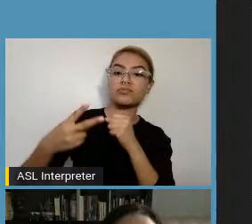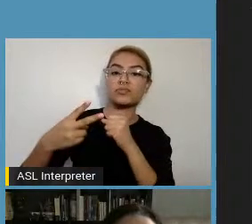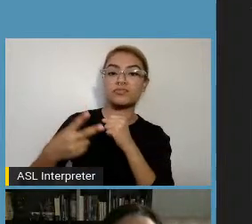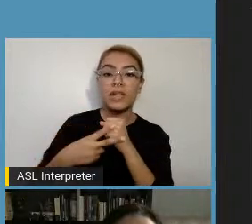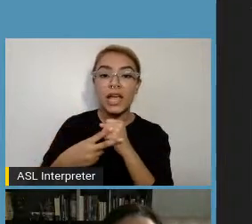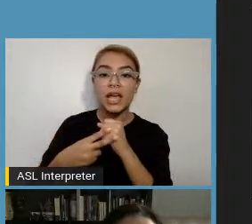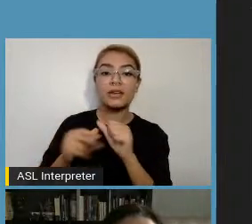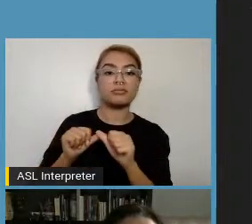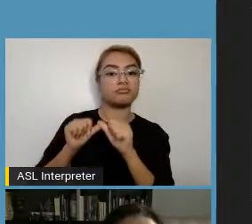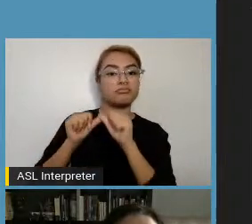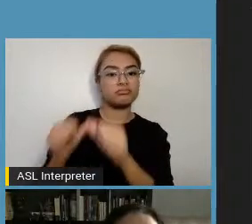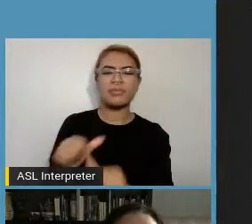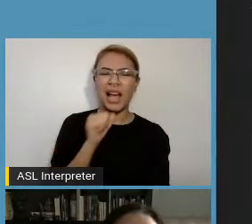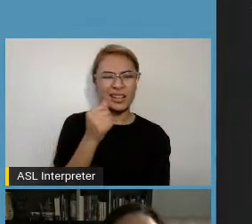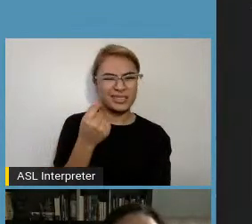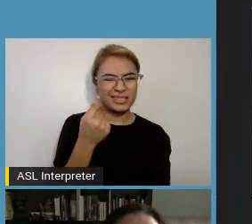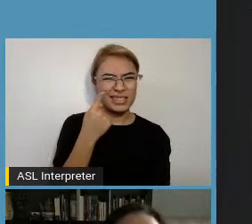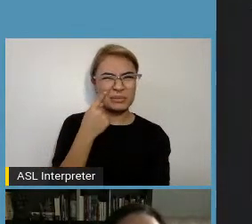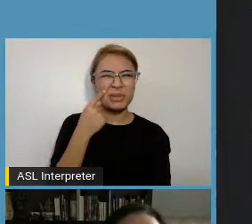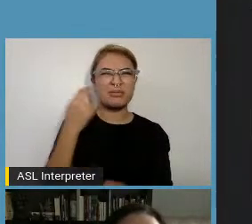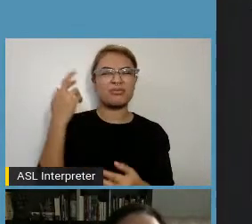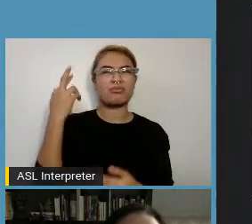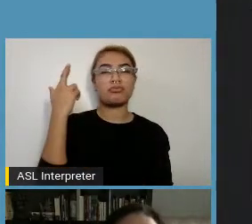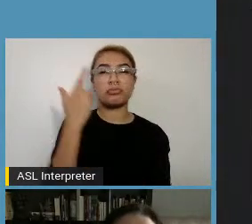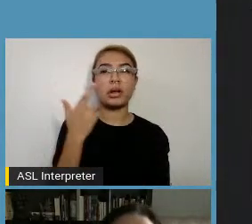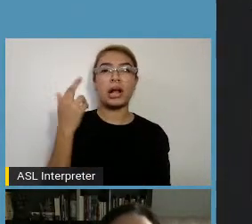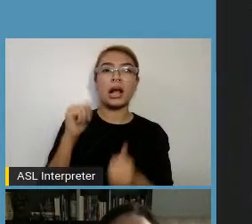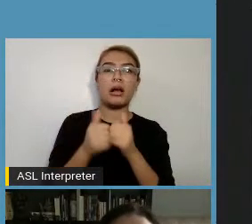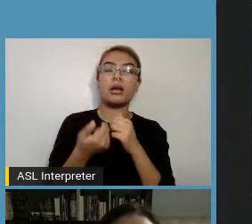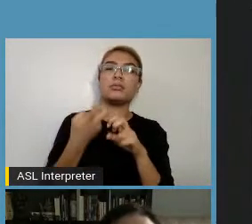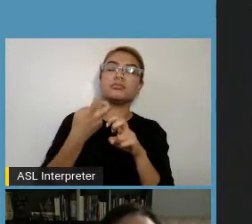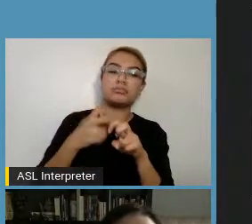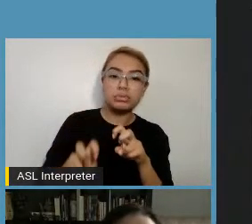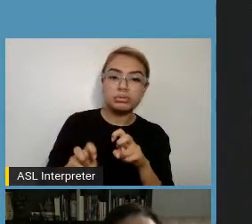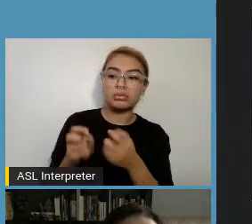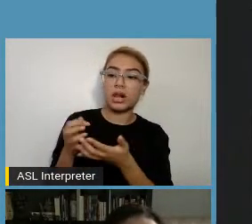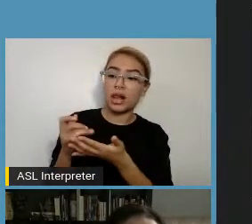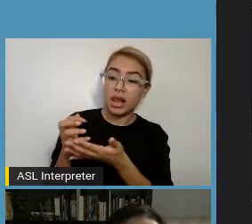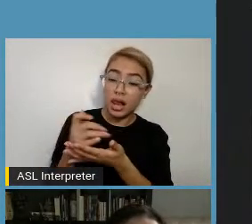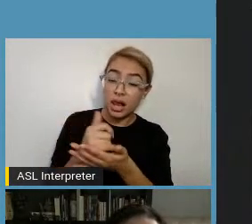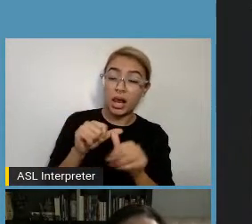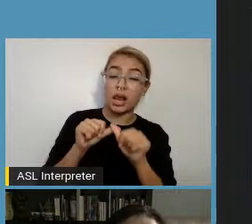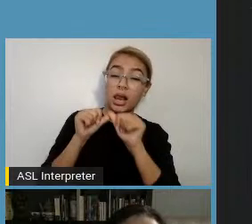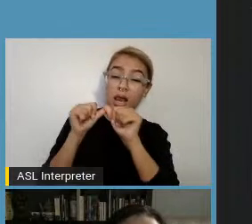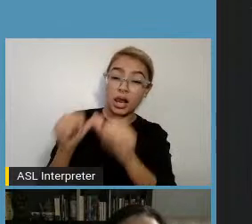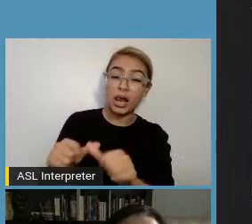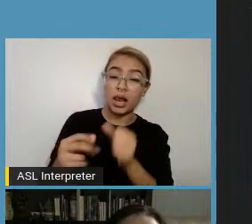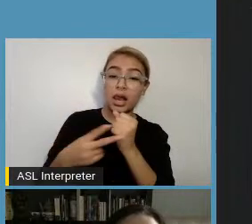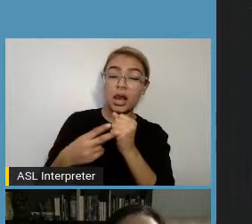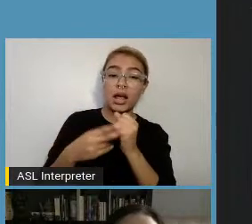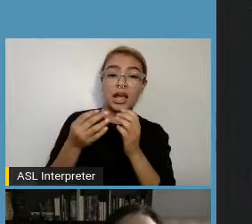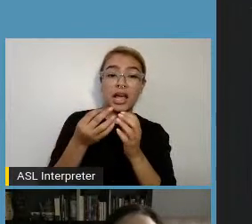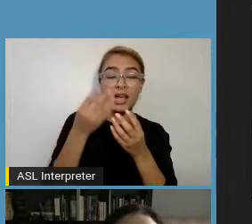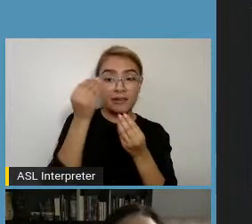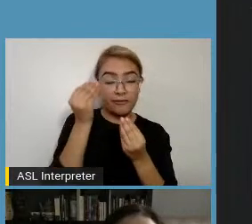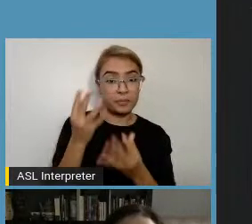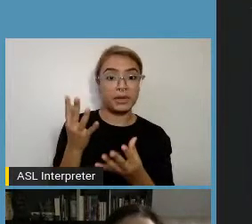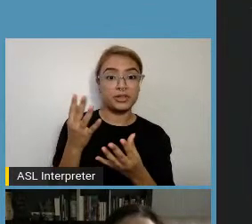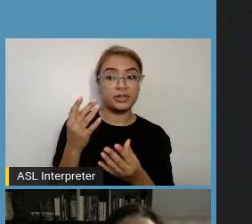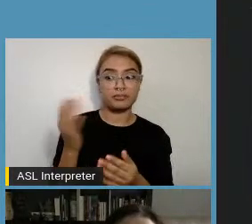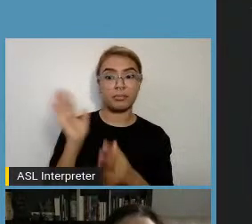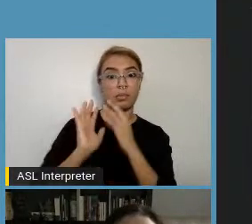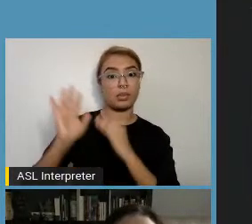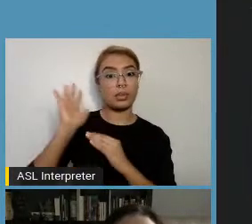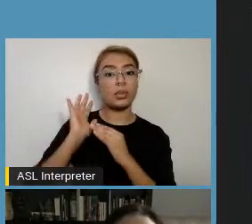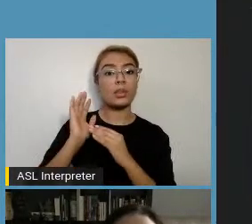we realize sometimes how cumbersome it was to collect and preserve information, and what a problem this